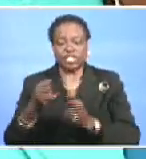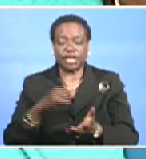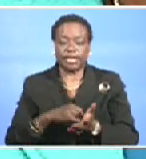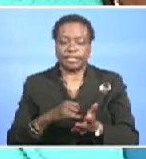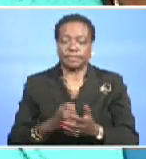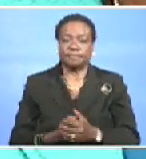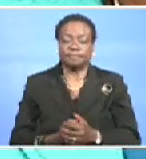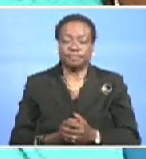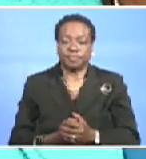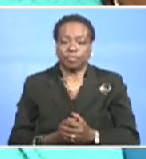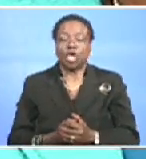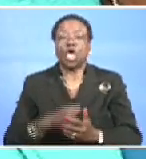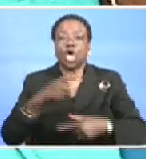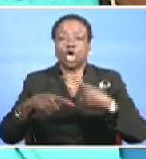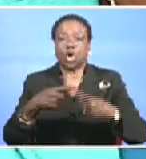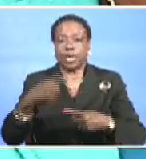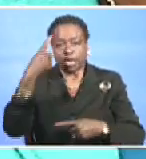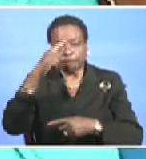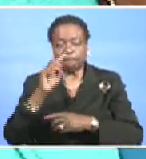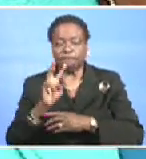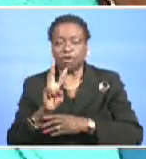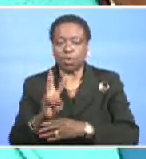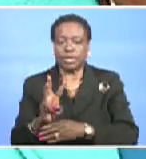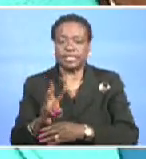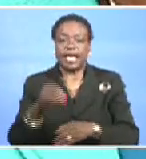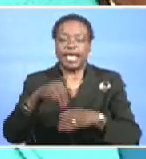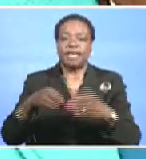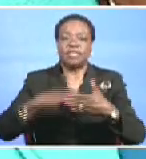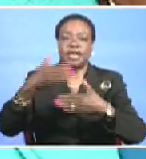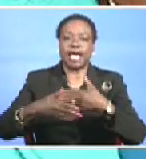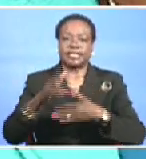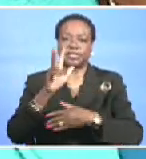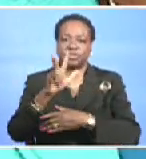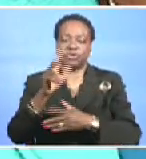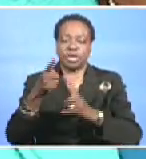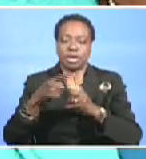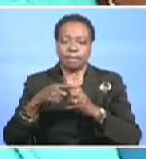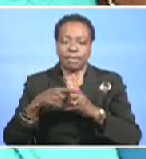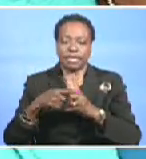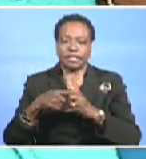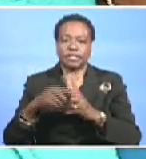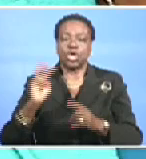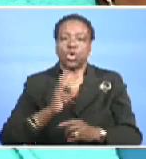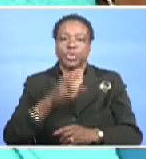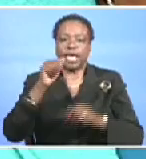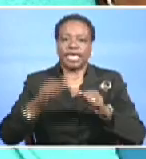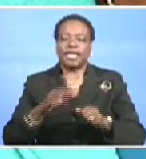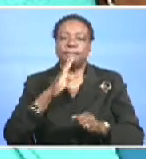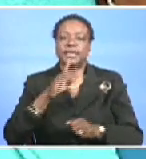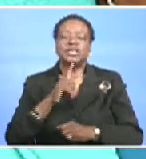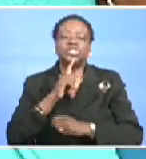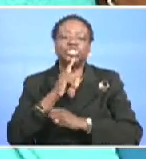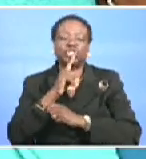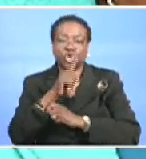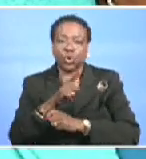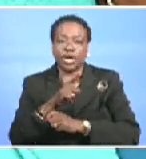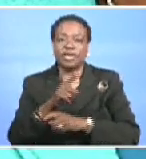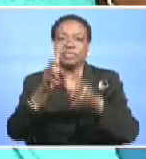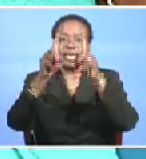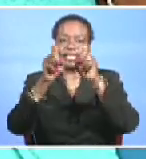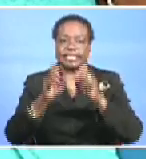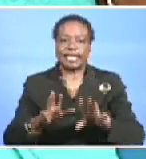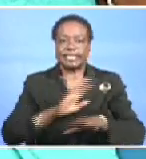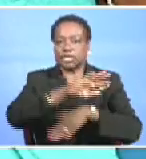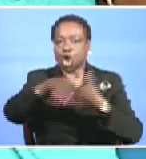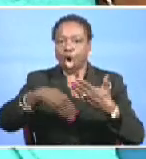that, going forward, moving forward in the next 3 months or so, we will begin to ensure that we test for all of